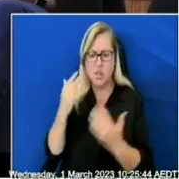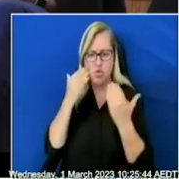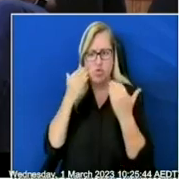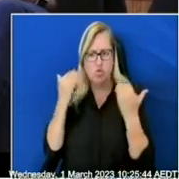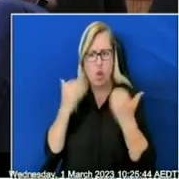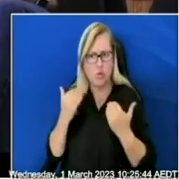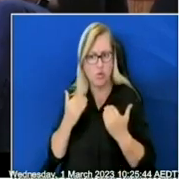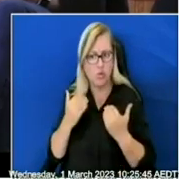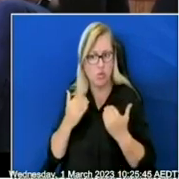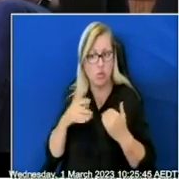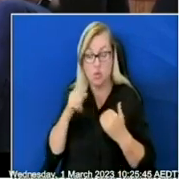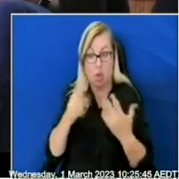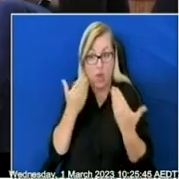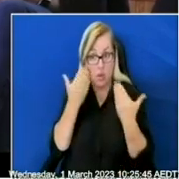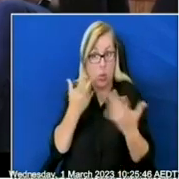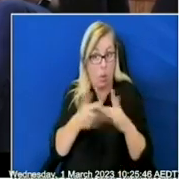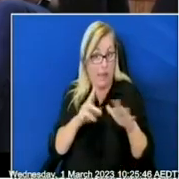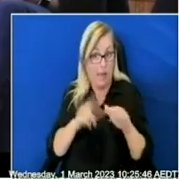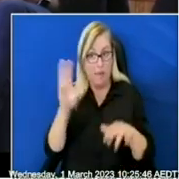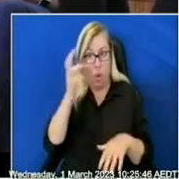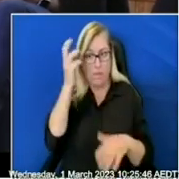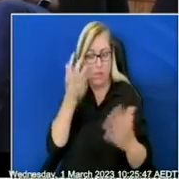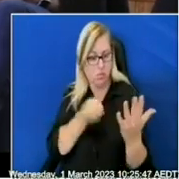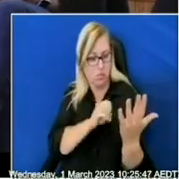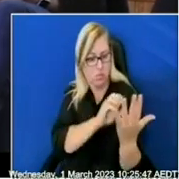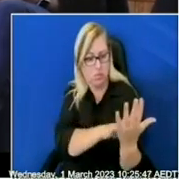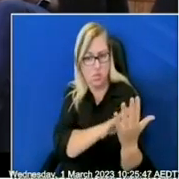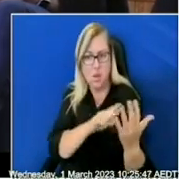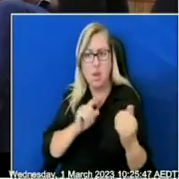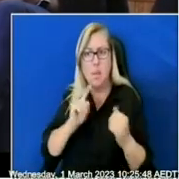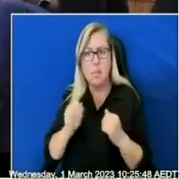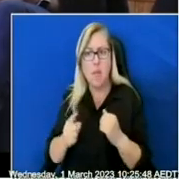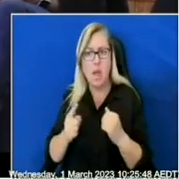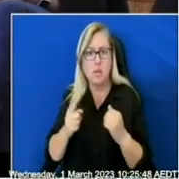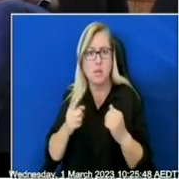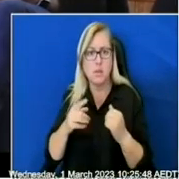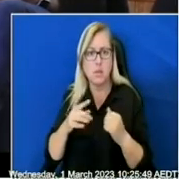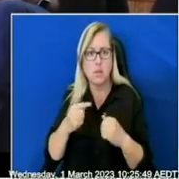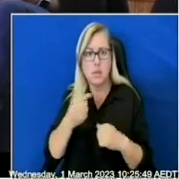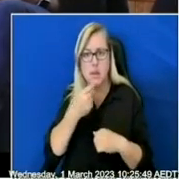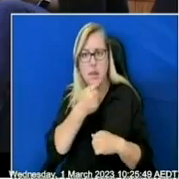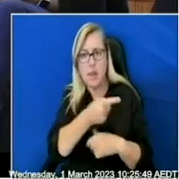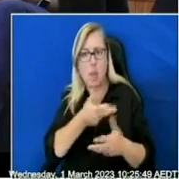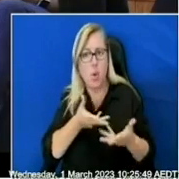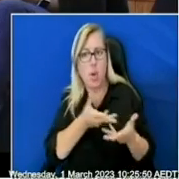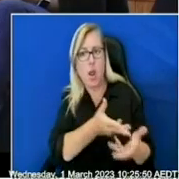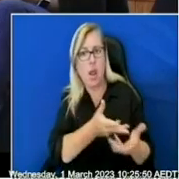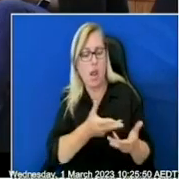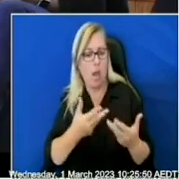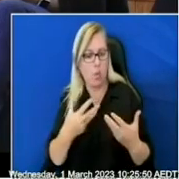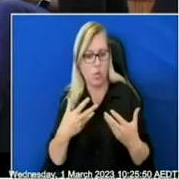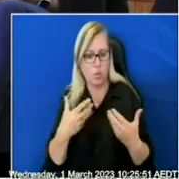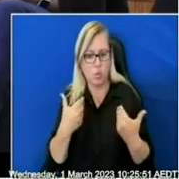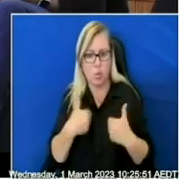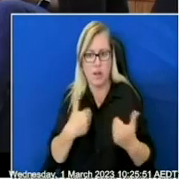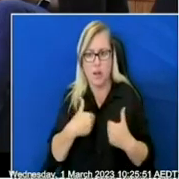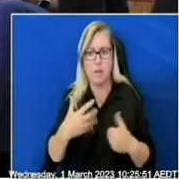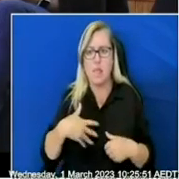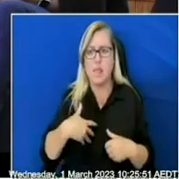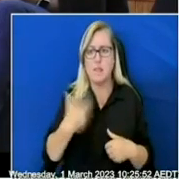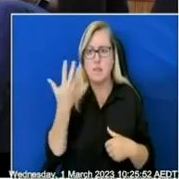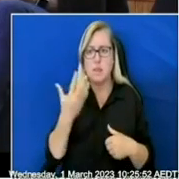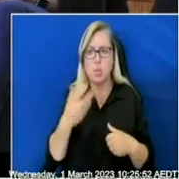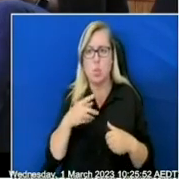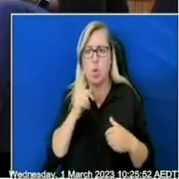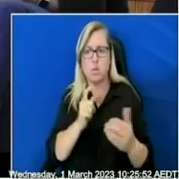that they refused to allow the kids to live with them because they only wanted the £1 endowment. It was all about money. Yeah. Yeah.